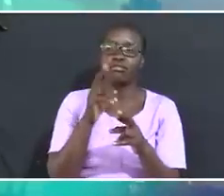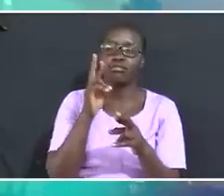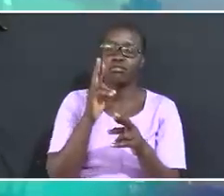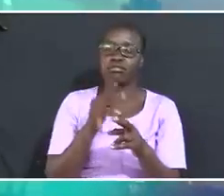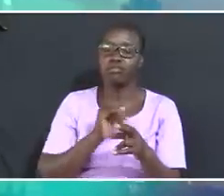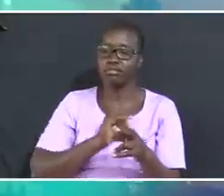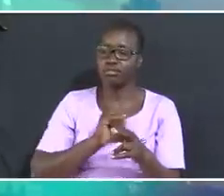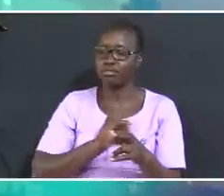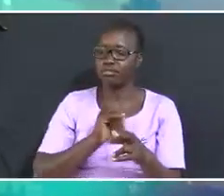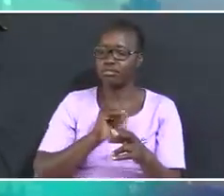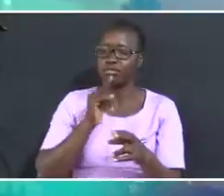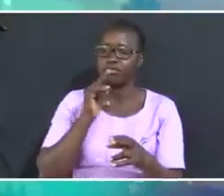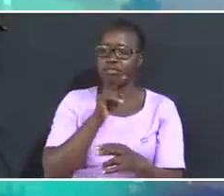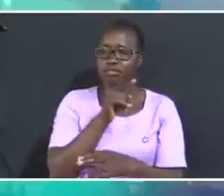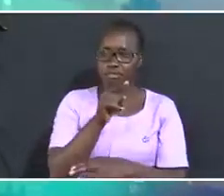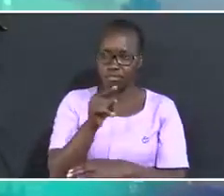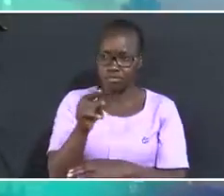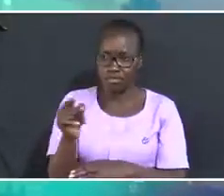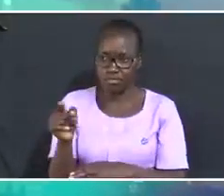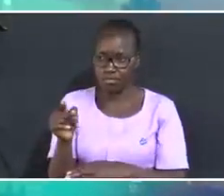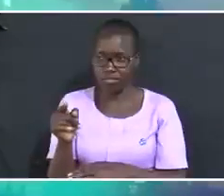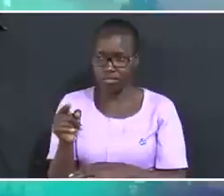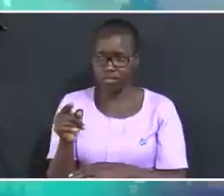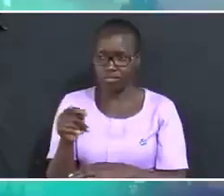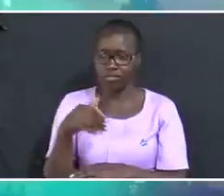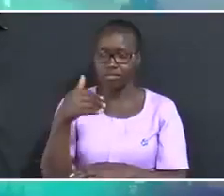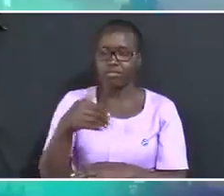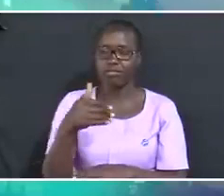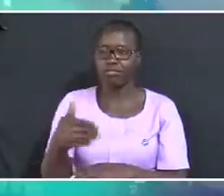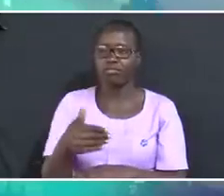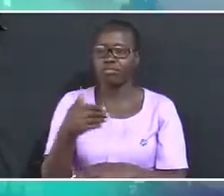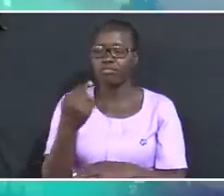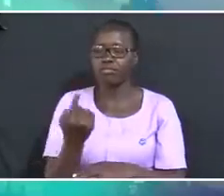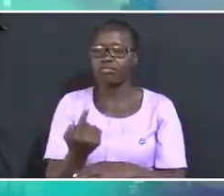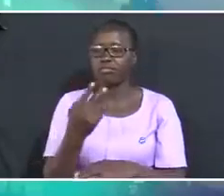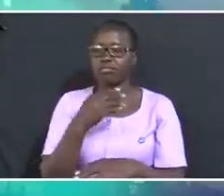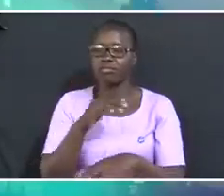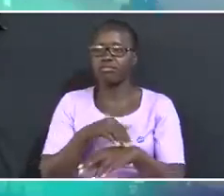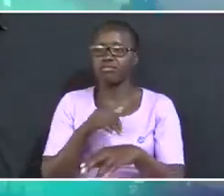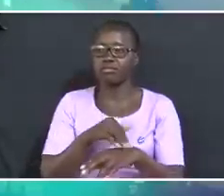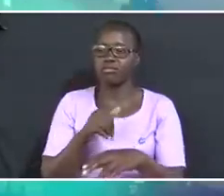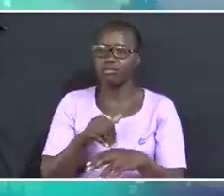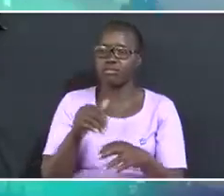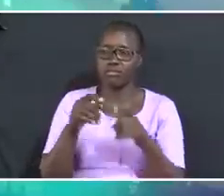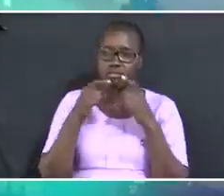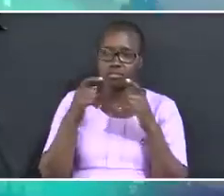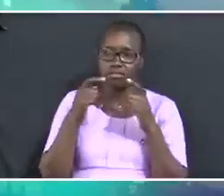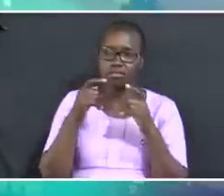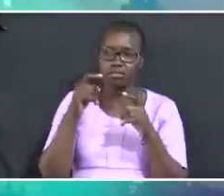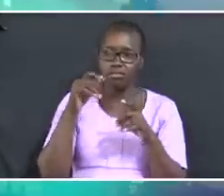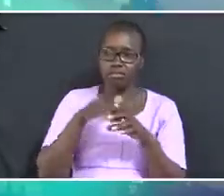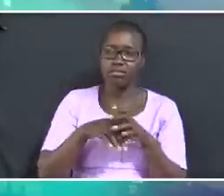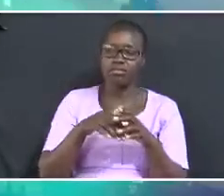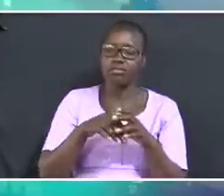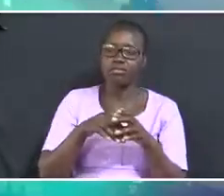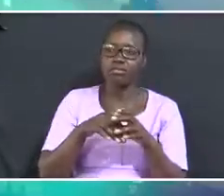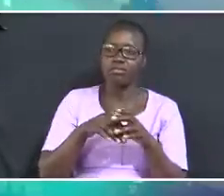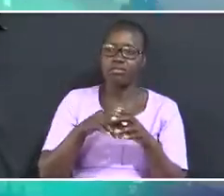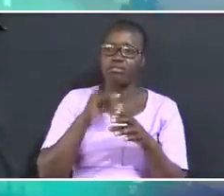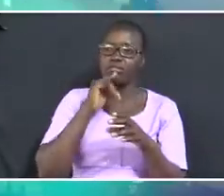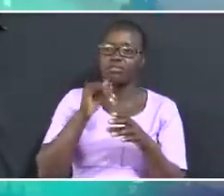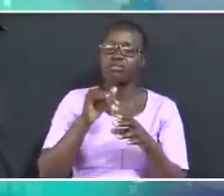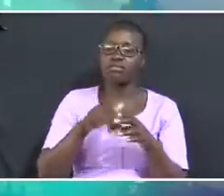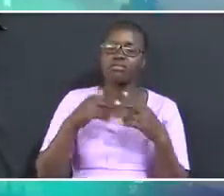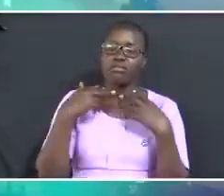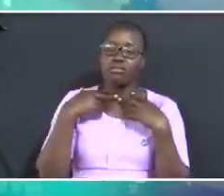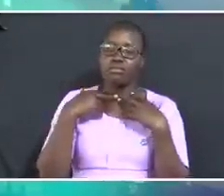most assuredly, I say to you, whoever commits sin is a slave